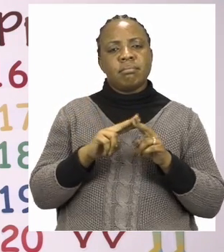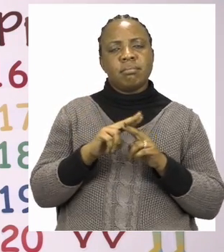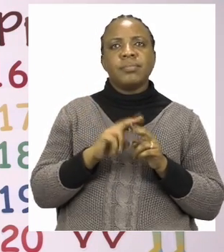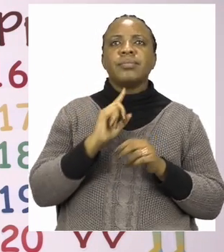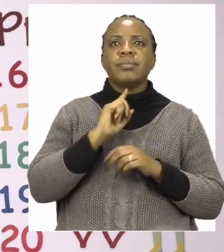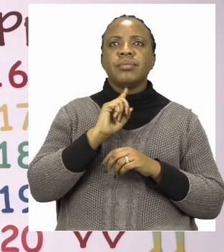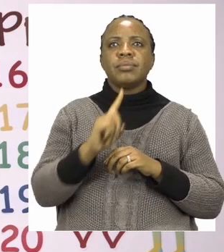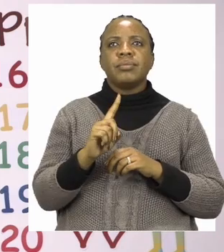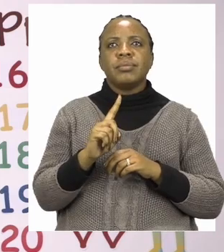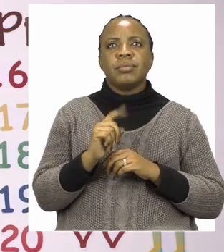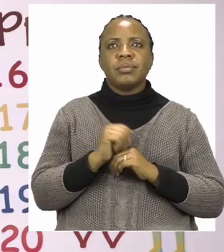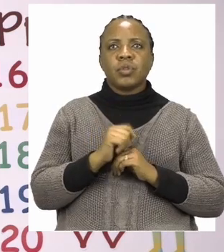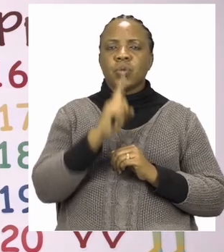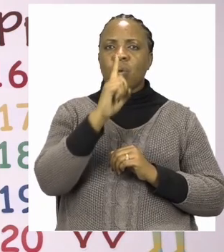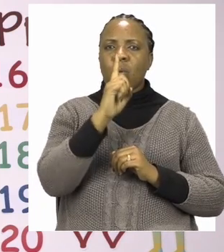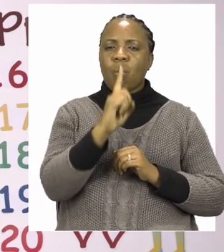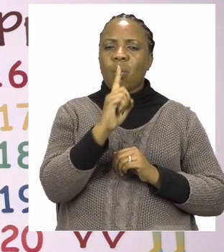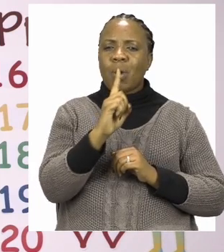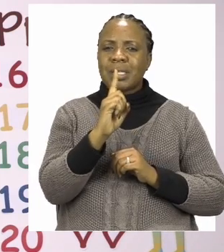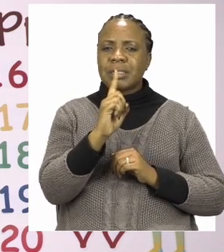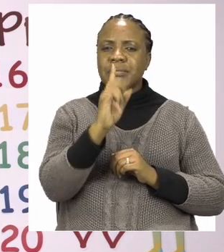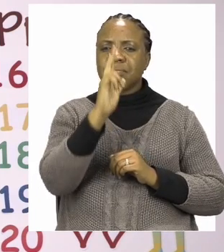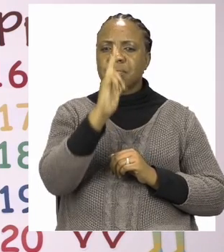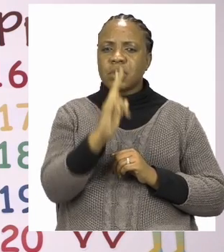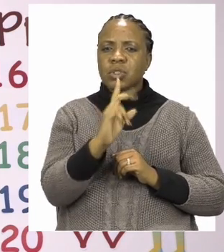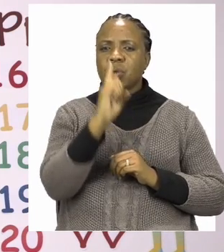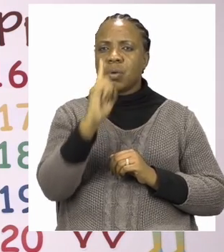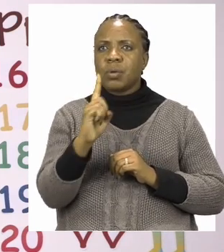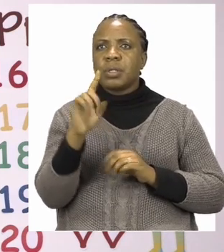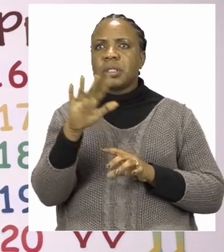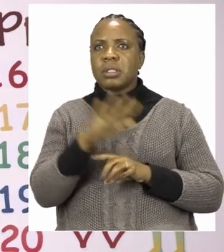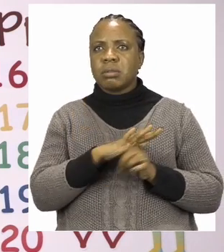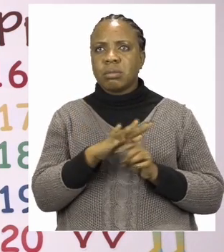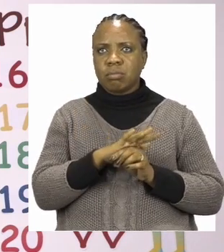or animal. We say she is